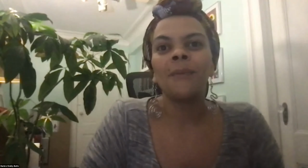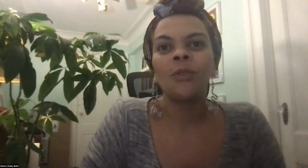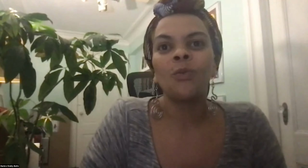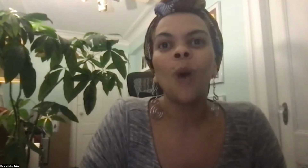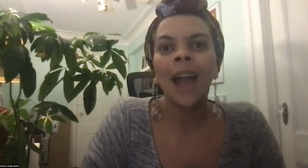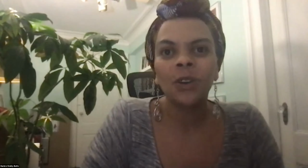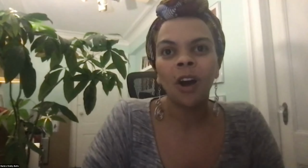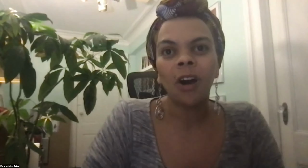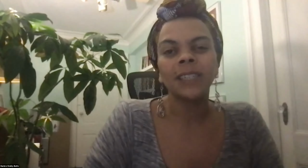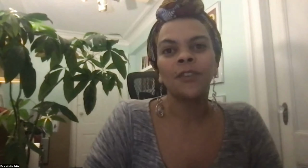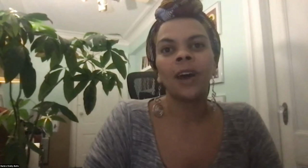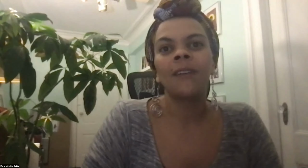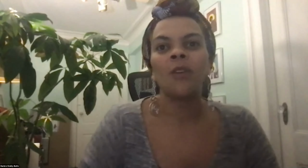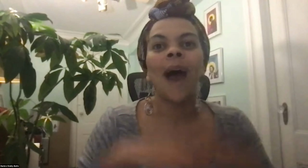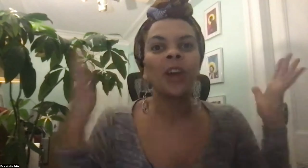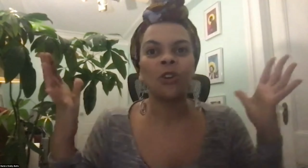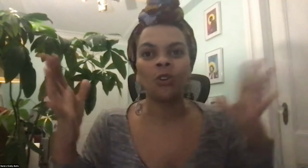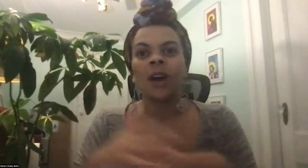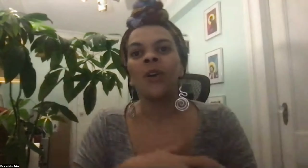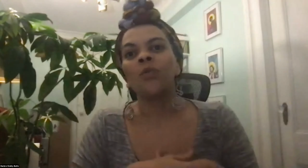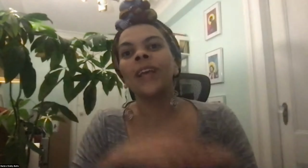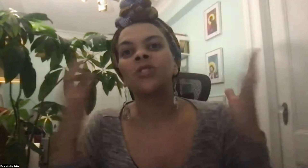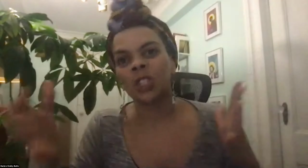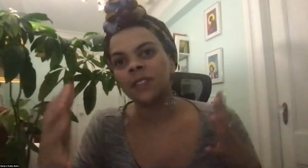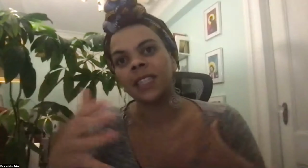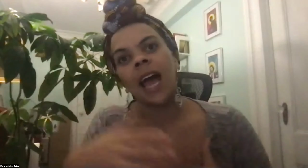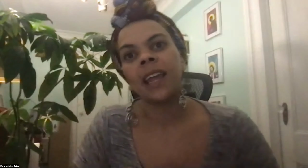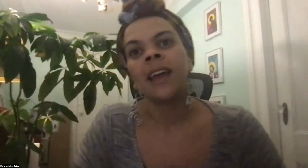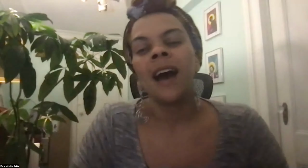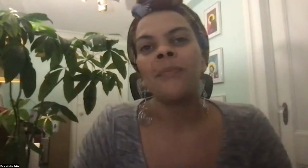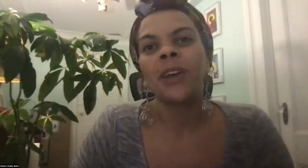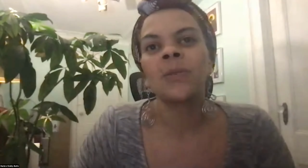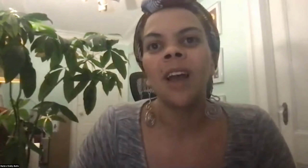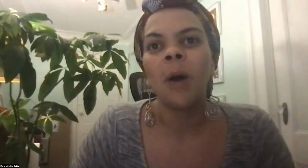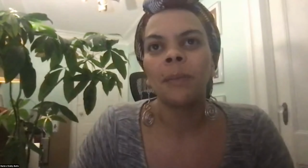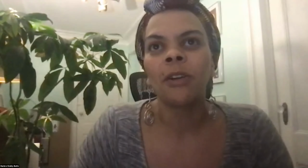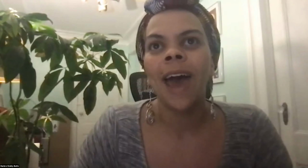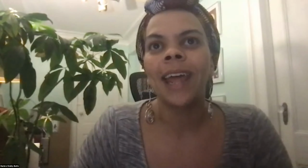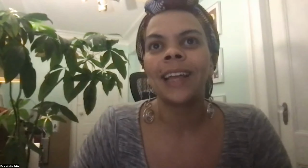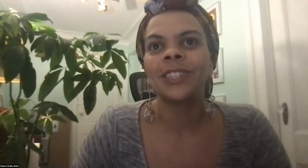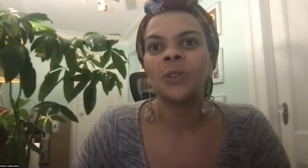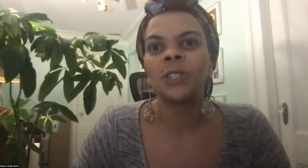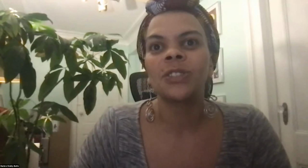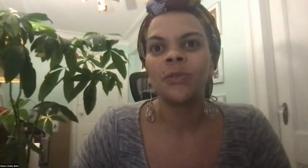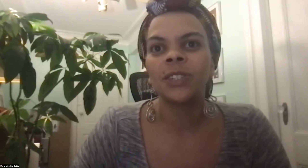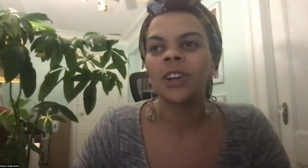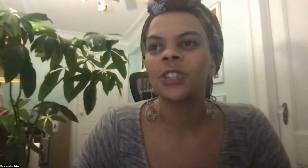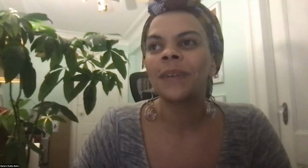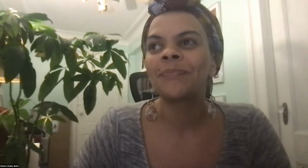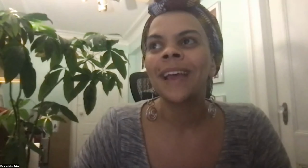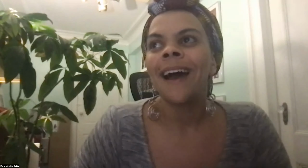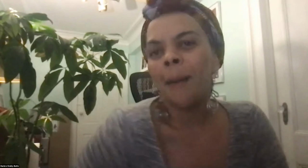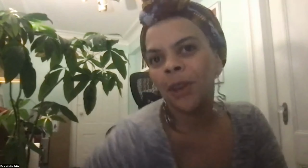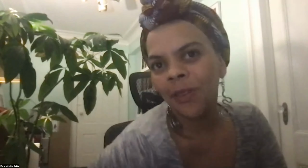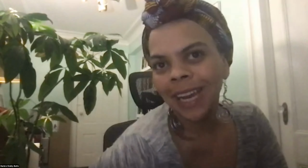about wider cause for kind of a radical restructuring of society that goes along with democratic institutions